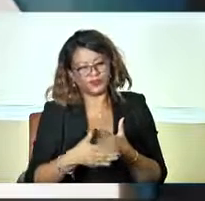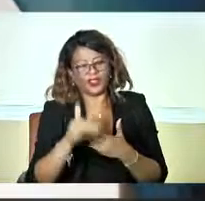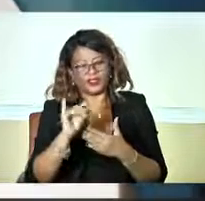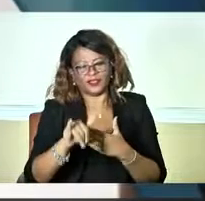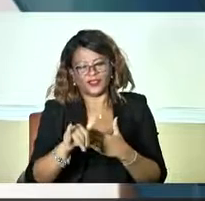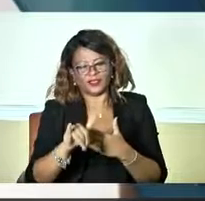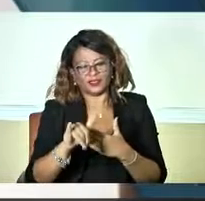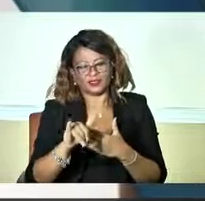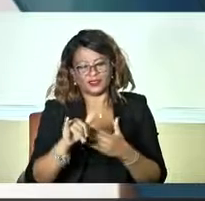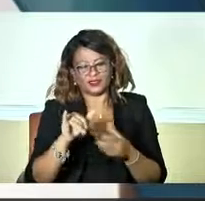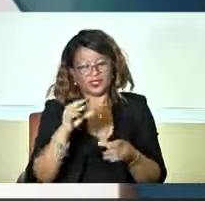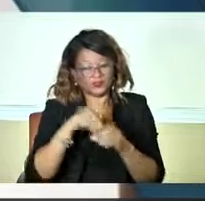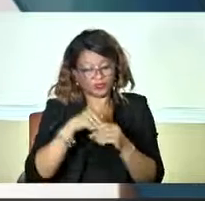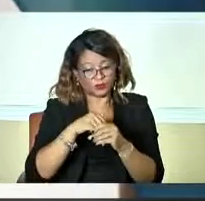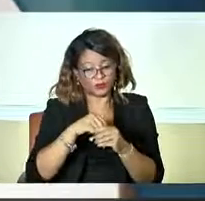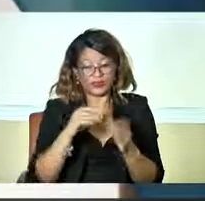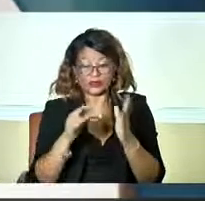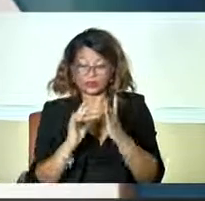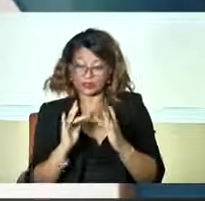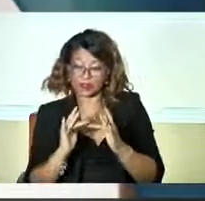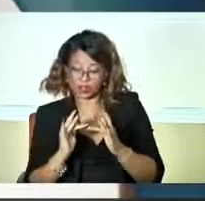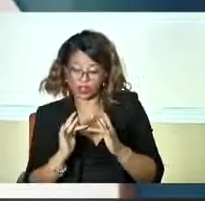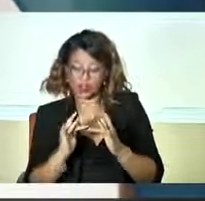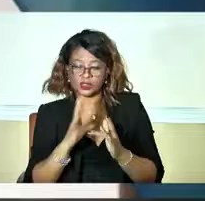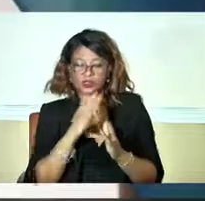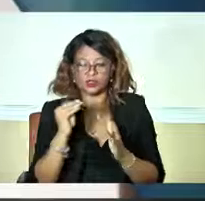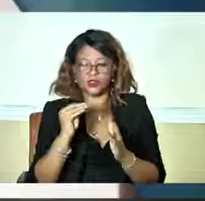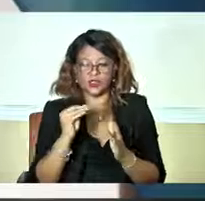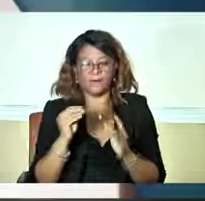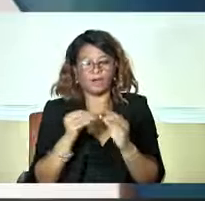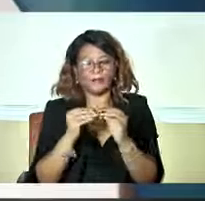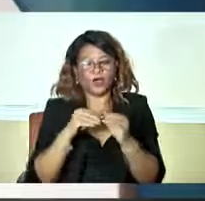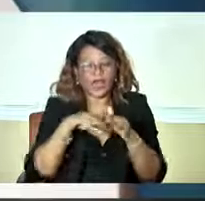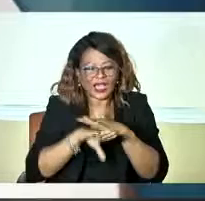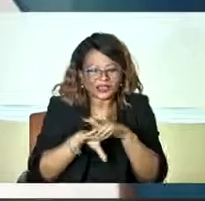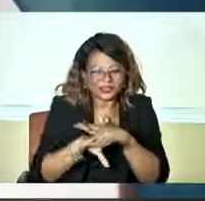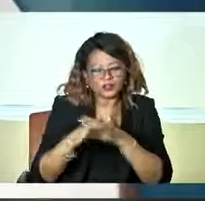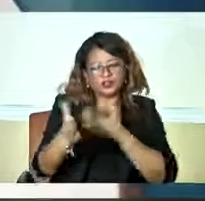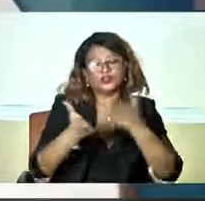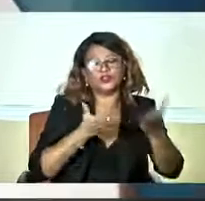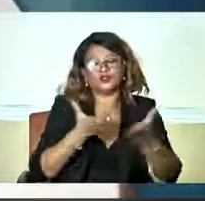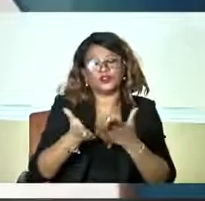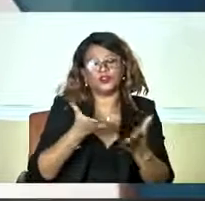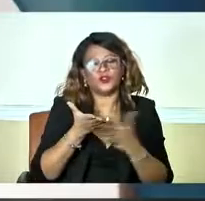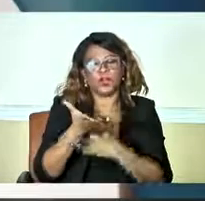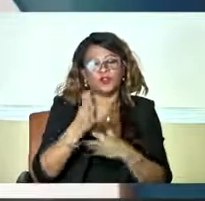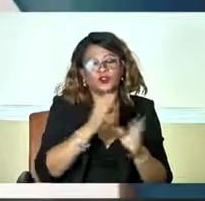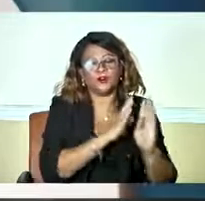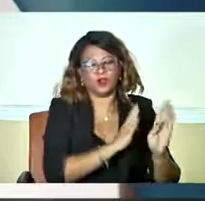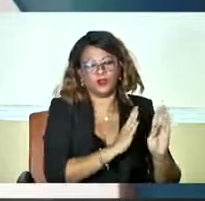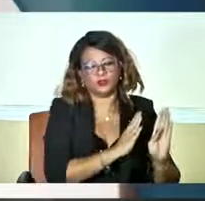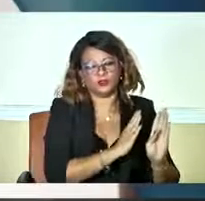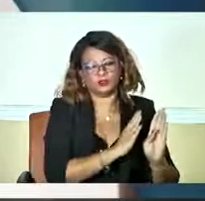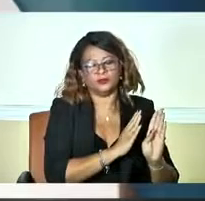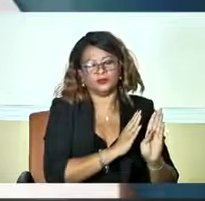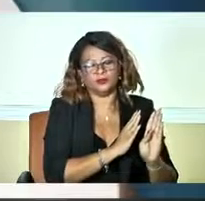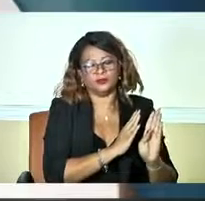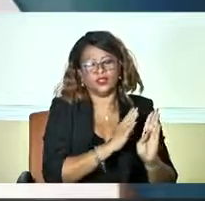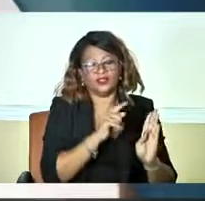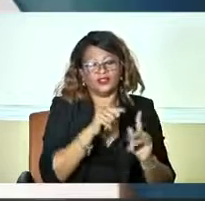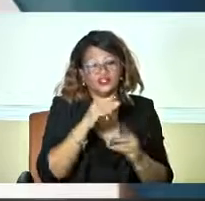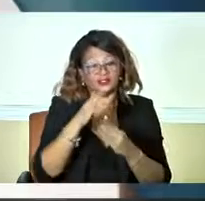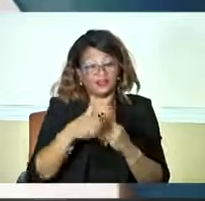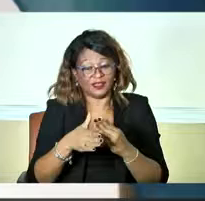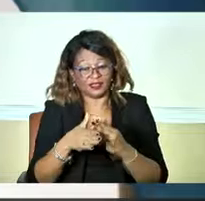This investment in technology will allow a greater access to services throughout the Commonwealth of the Bahamas. To this